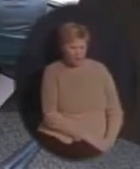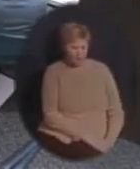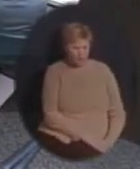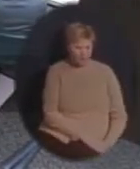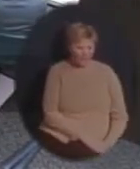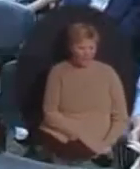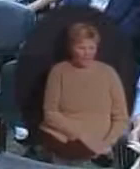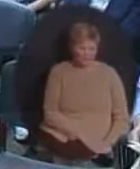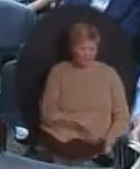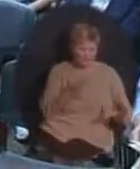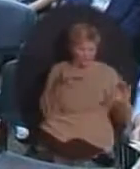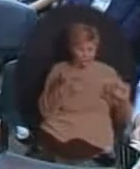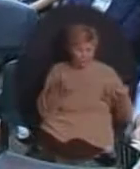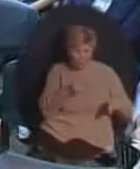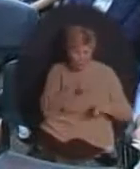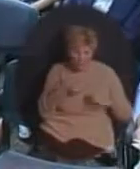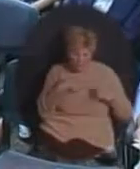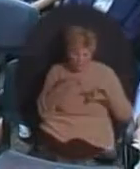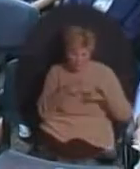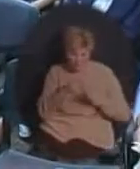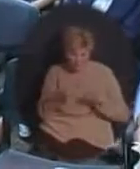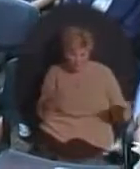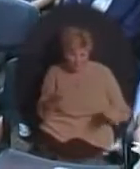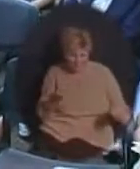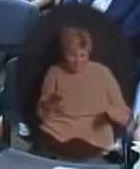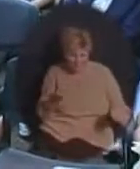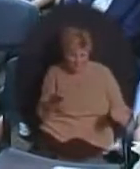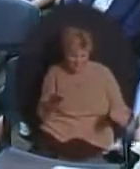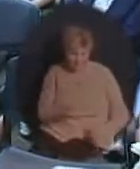Do you have any family members here?